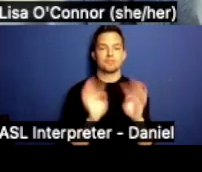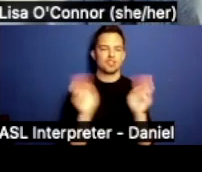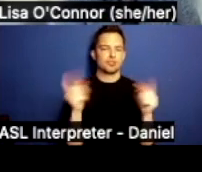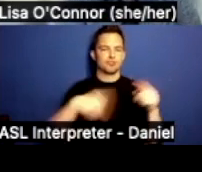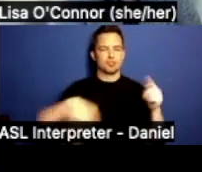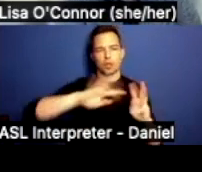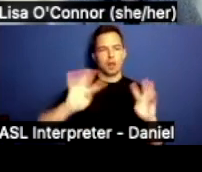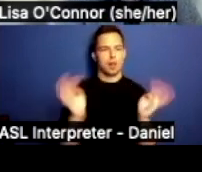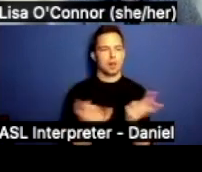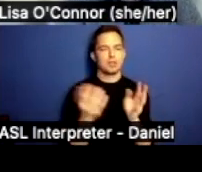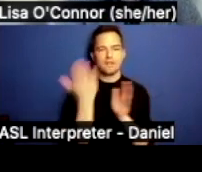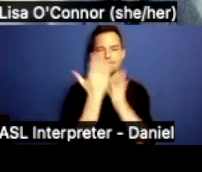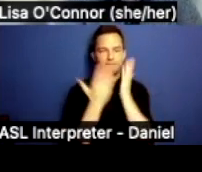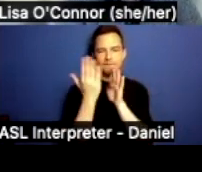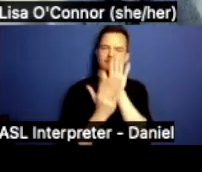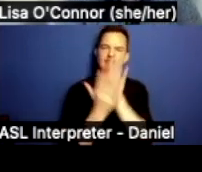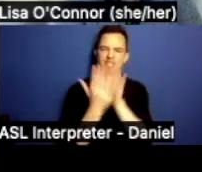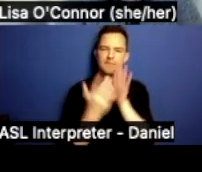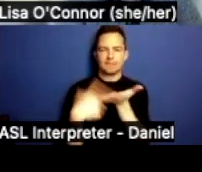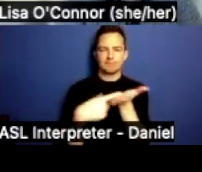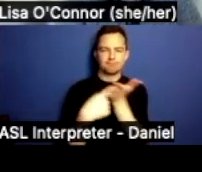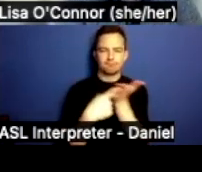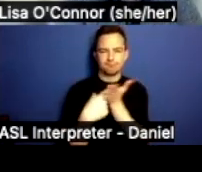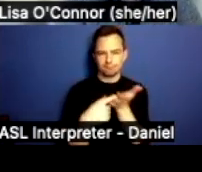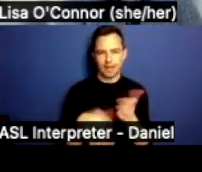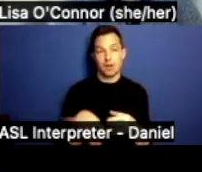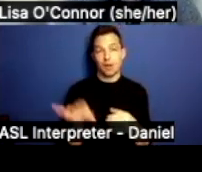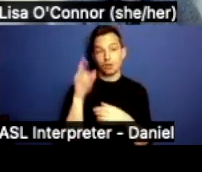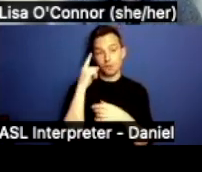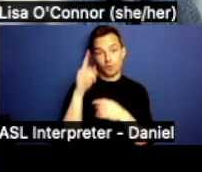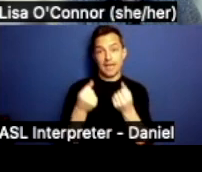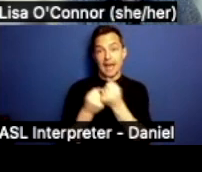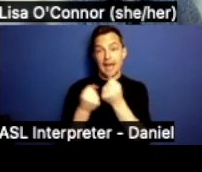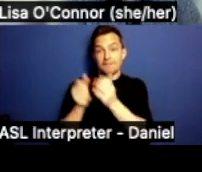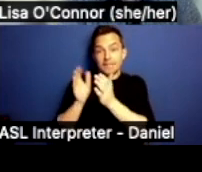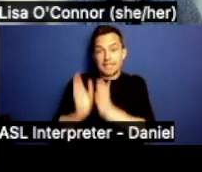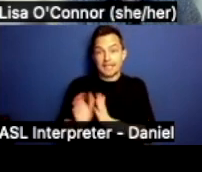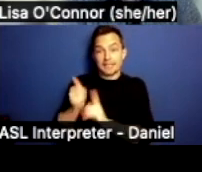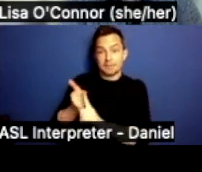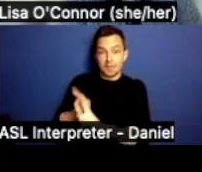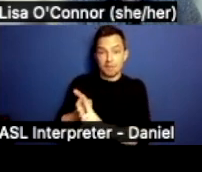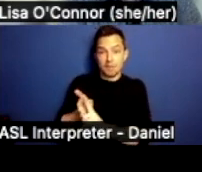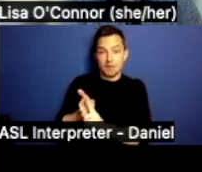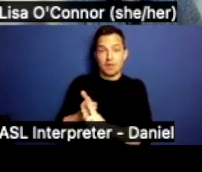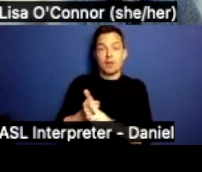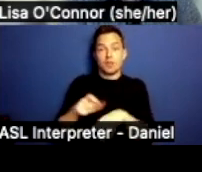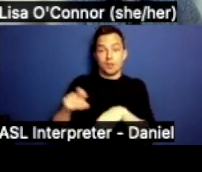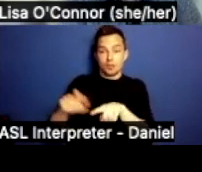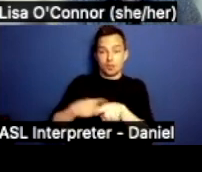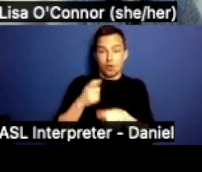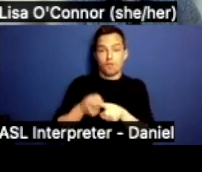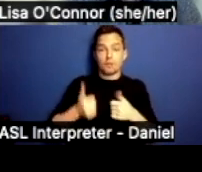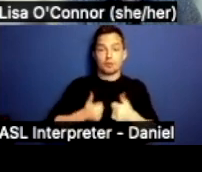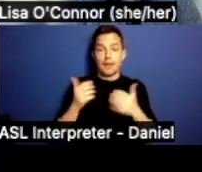face-to-face dialogue. And then for advocates themselves, the call from survivors was to